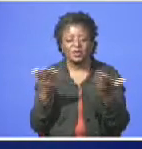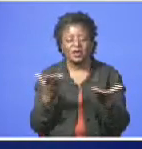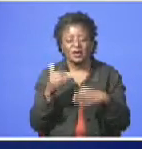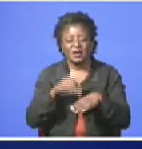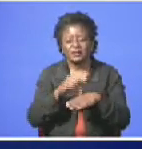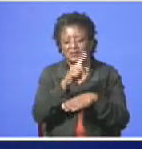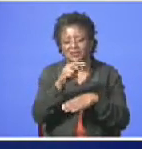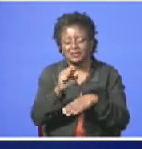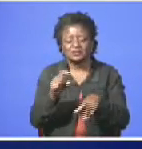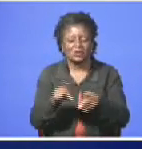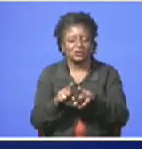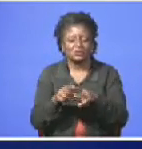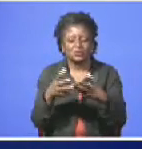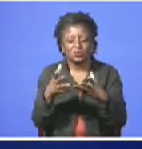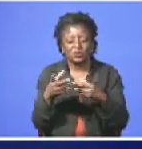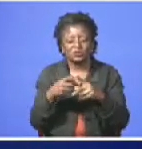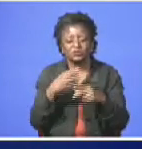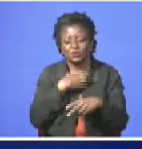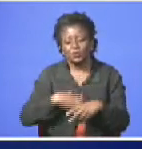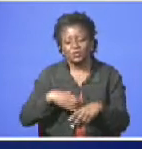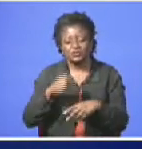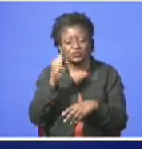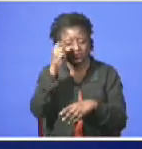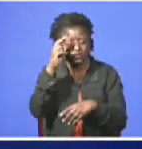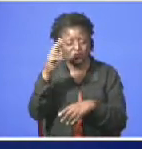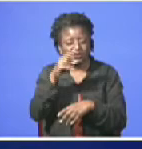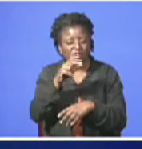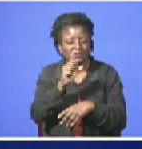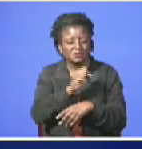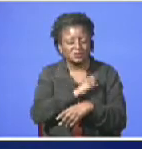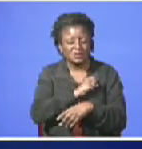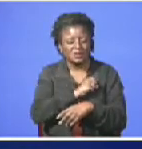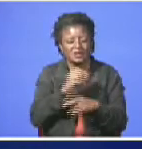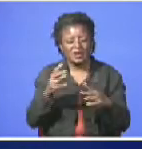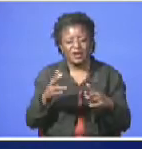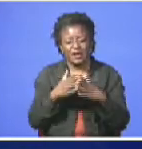Bahamas would also like to wish Sir Sidney a very happy and safe birthday.